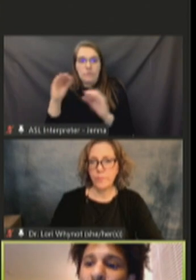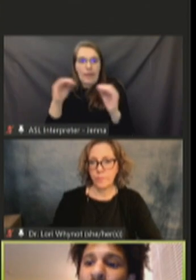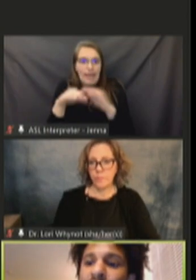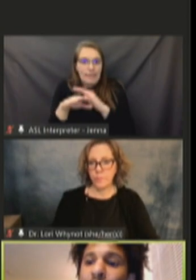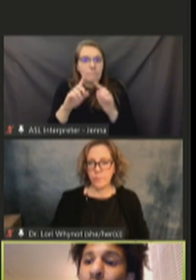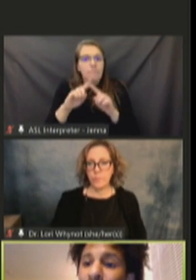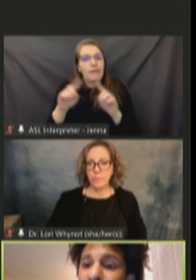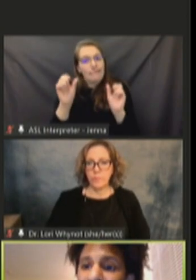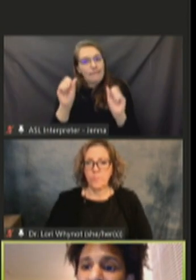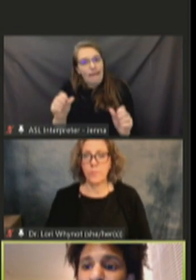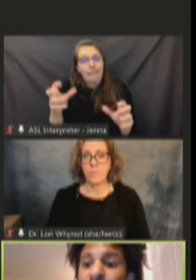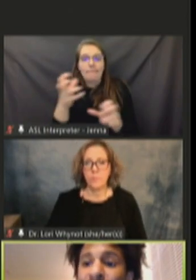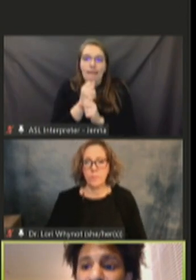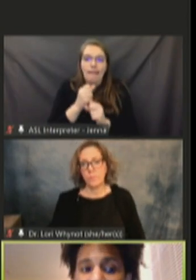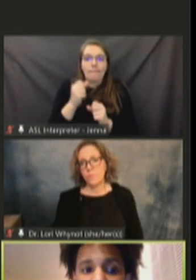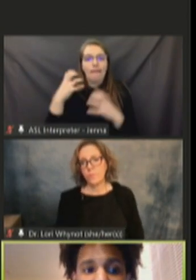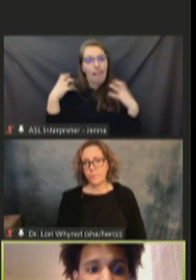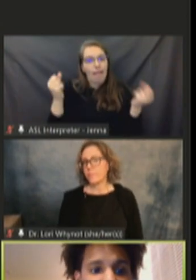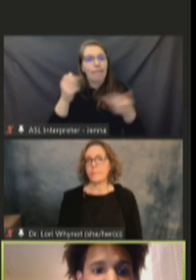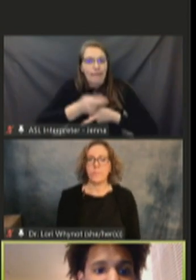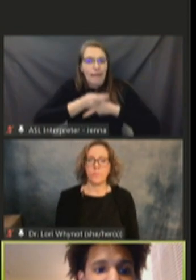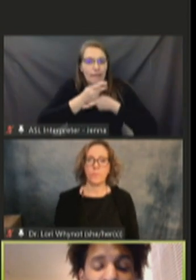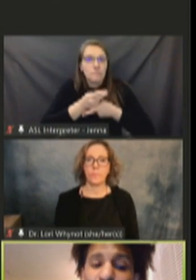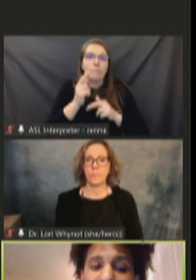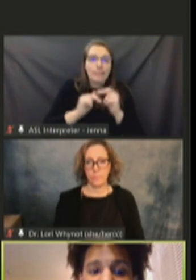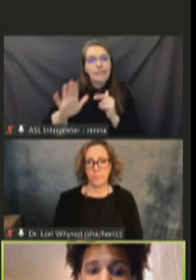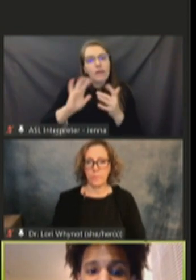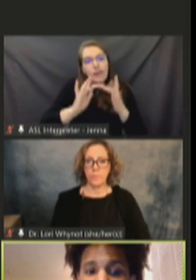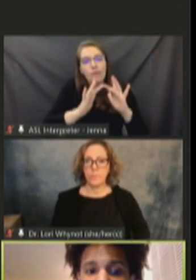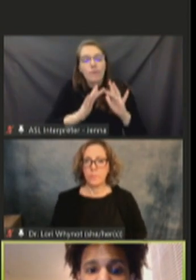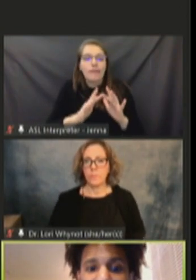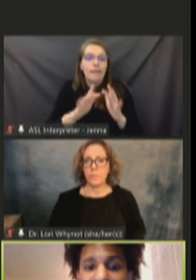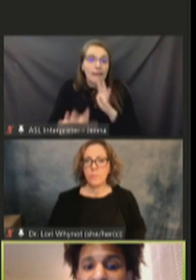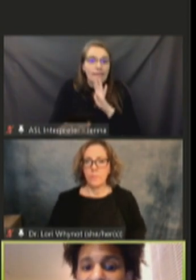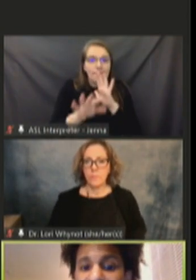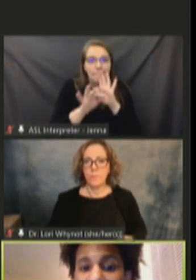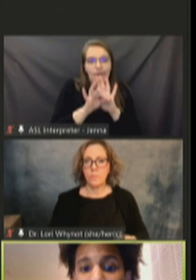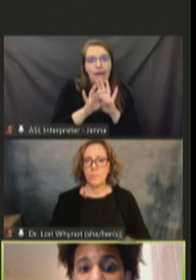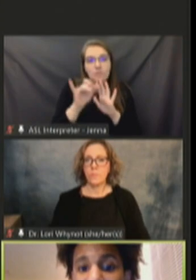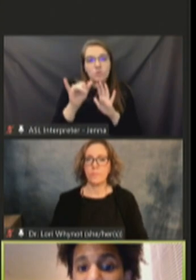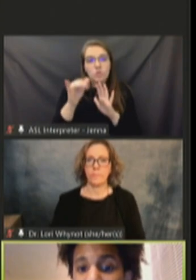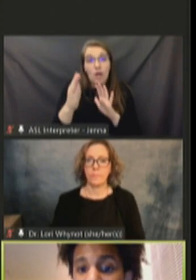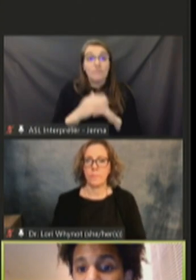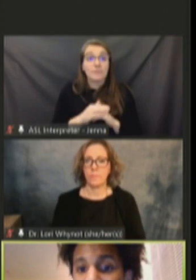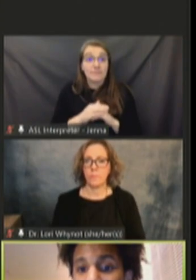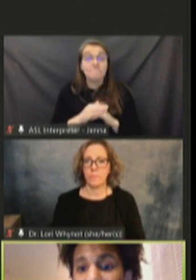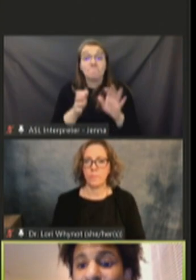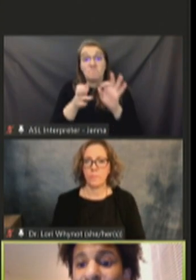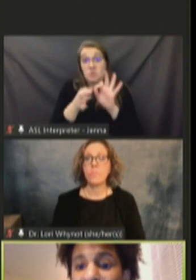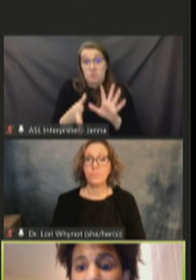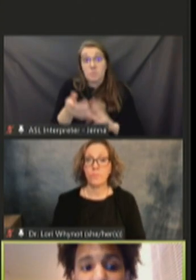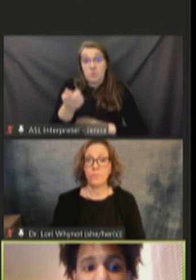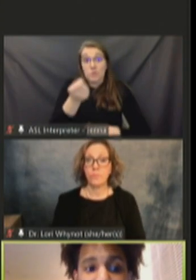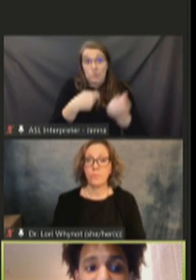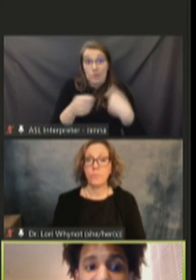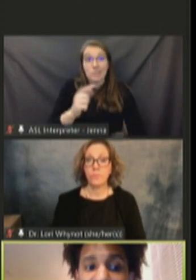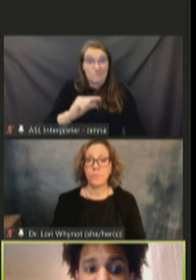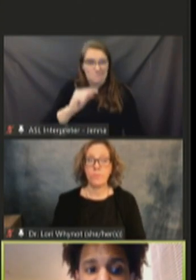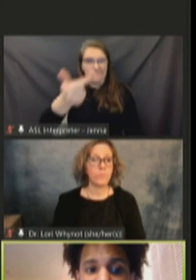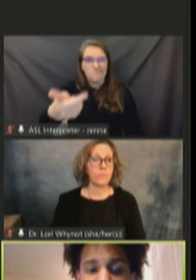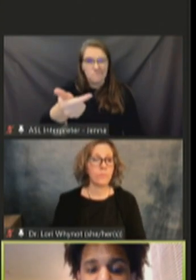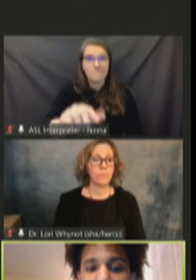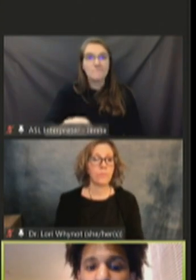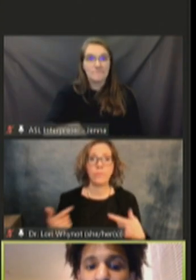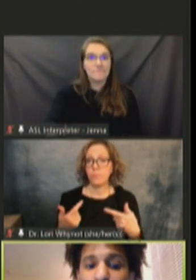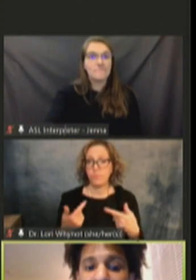really helping them build their network and find jobs. We also have the Dreamers Fellowship, which is a stipended leadership development and work preparedness